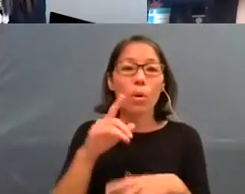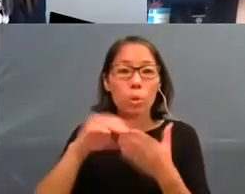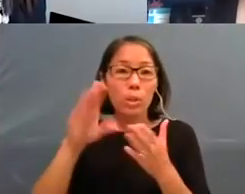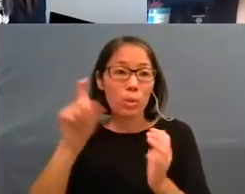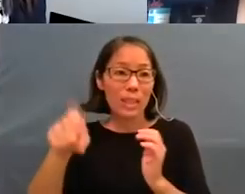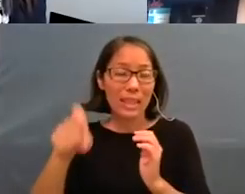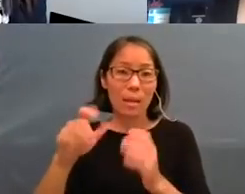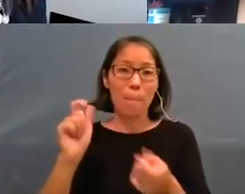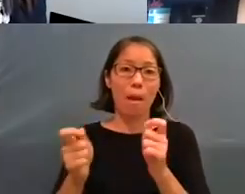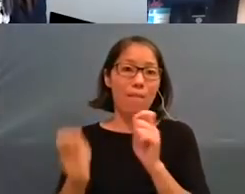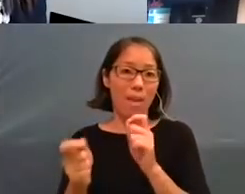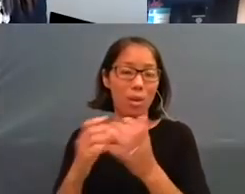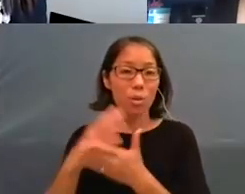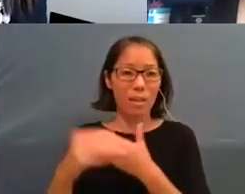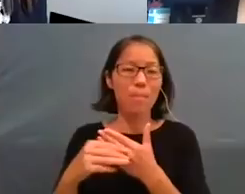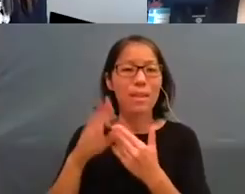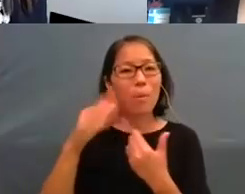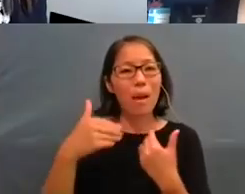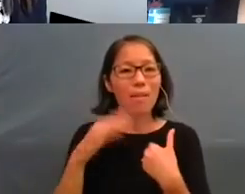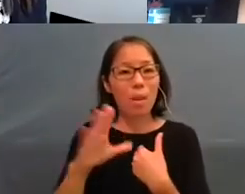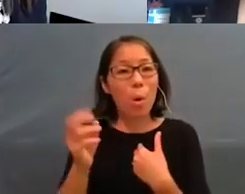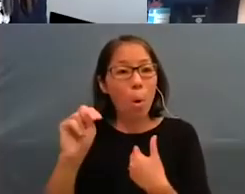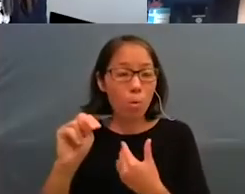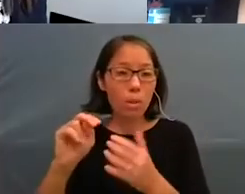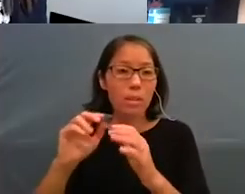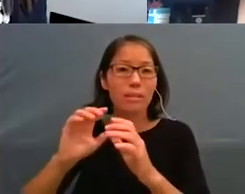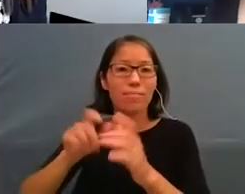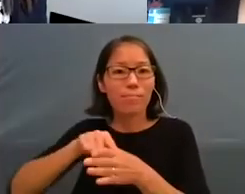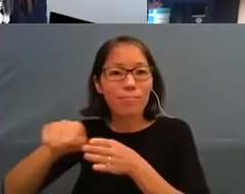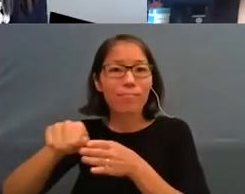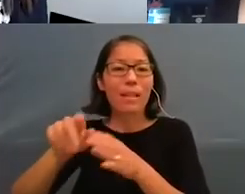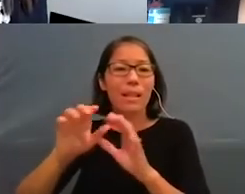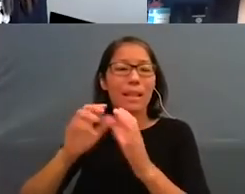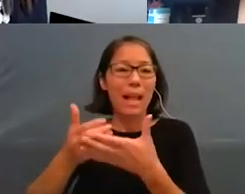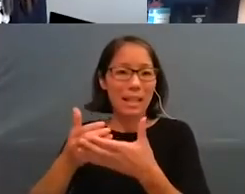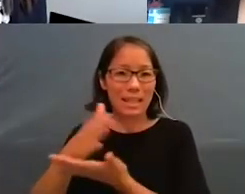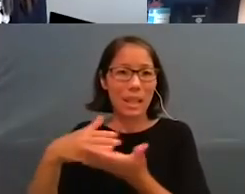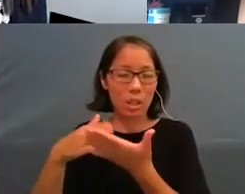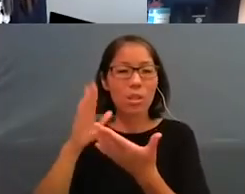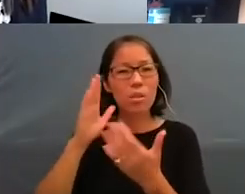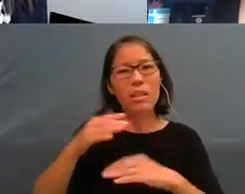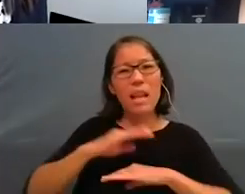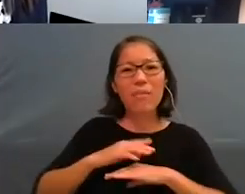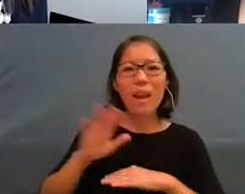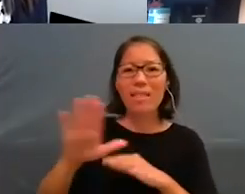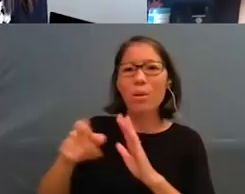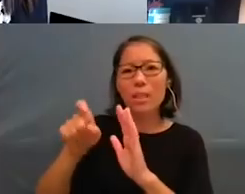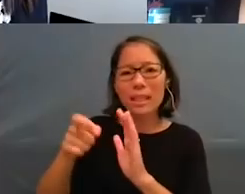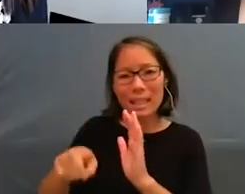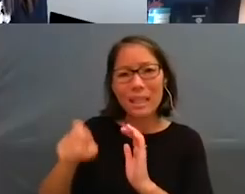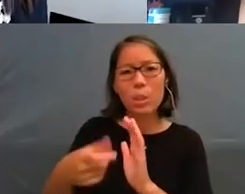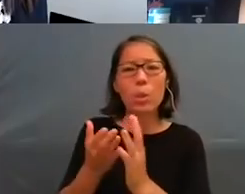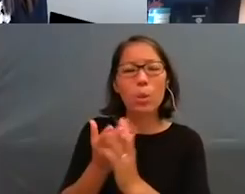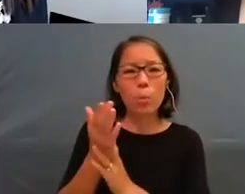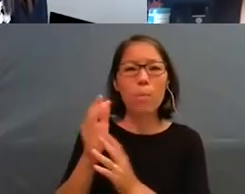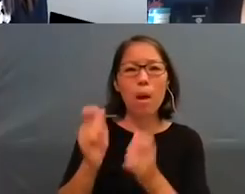Schoology class sections. They'll be really looking at meeting individualized education plan needs through the modified curriculum in a resource